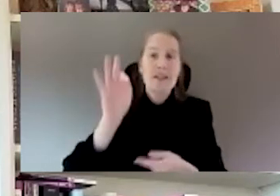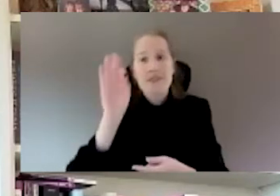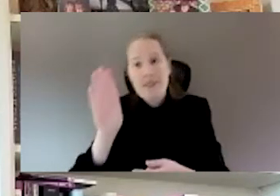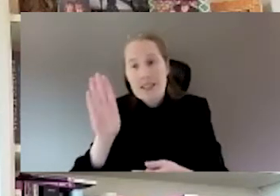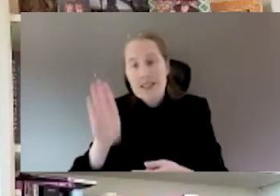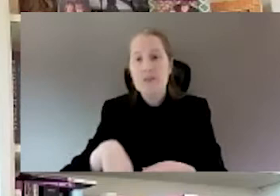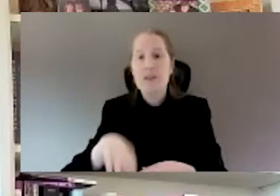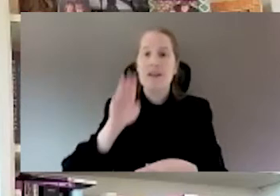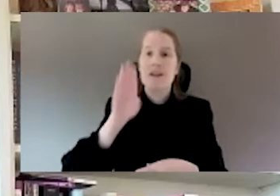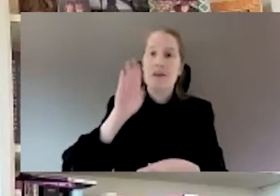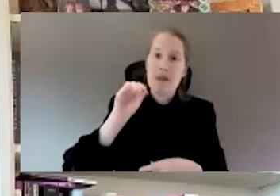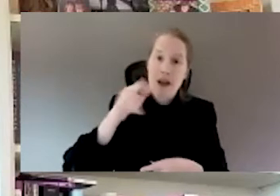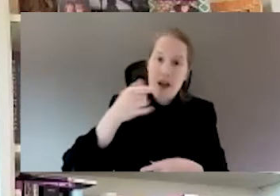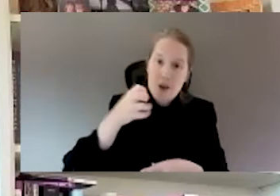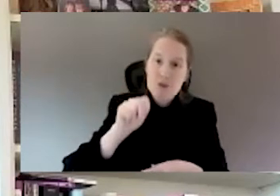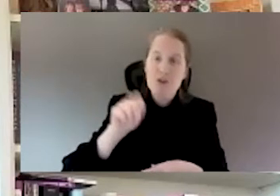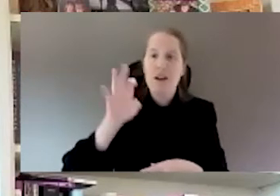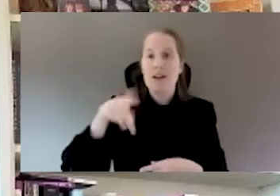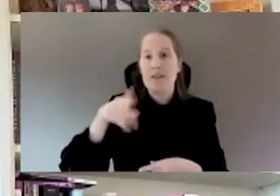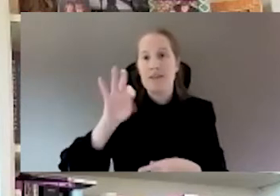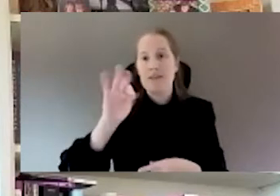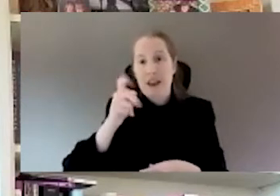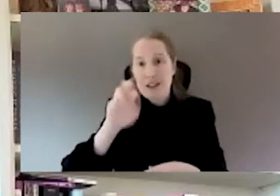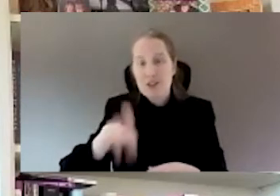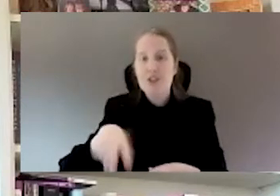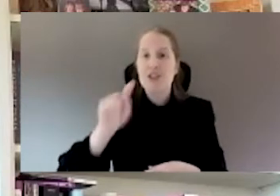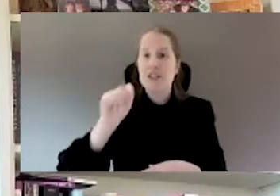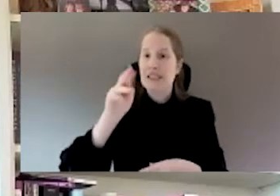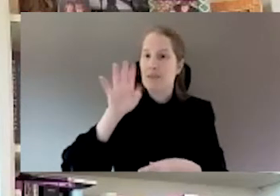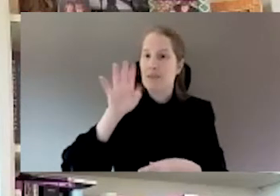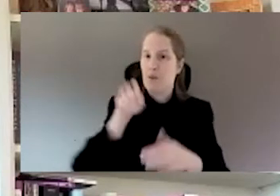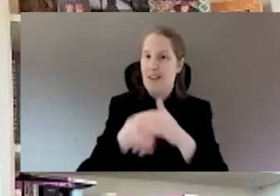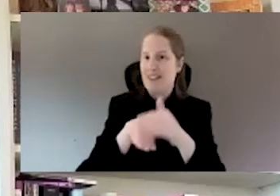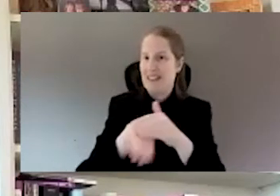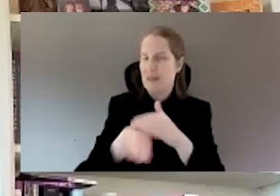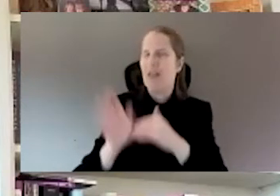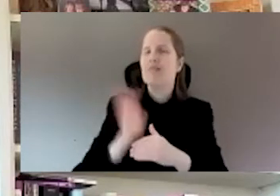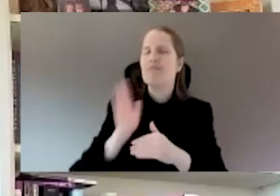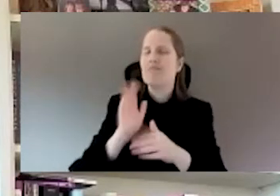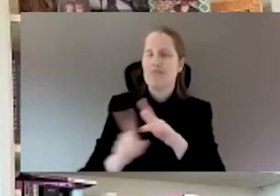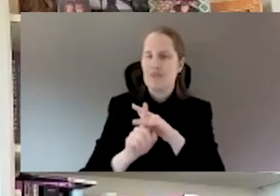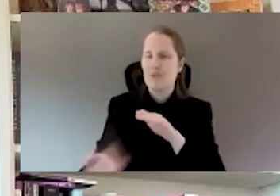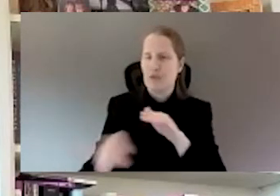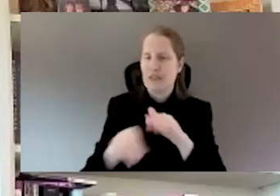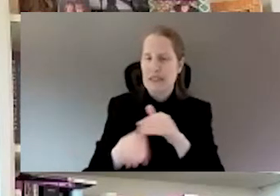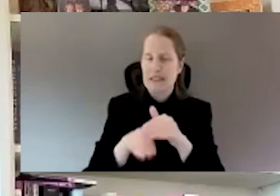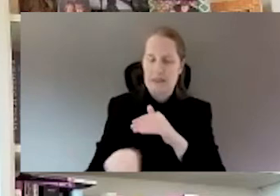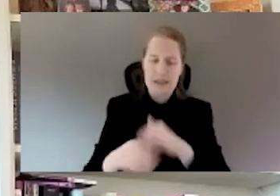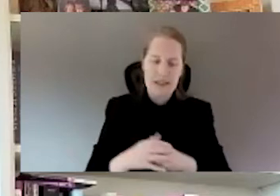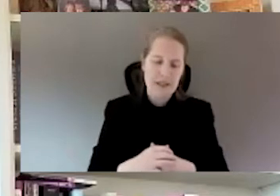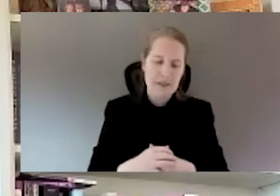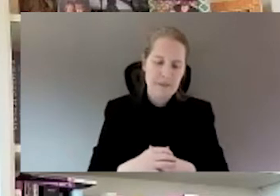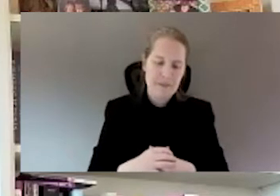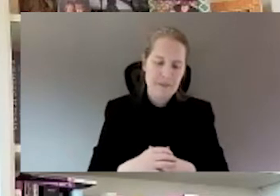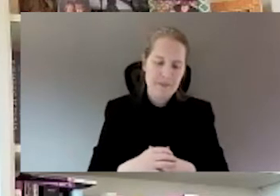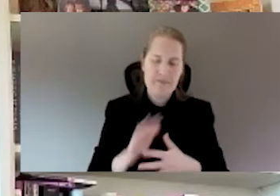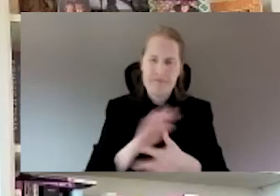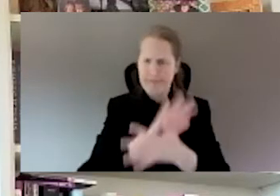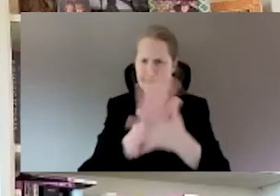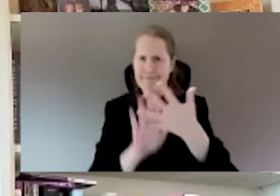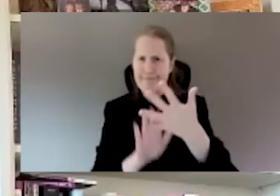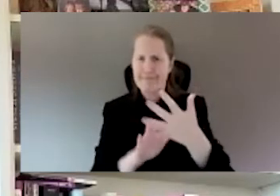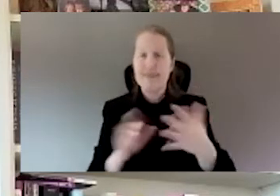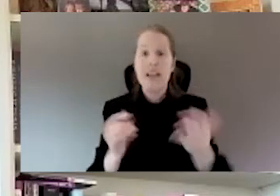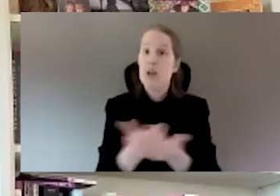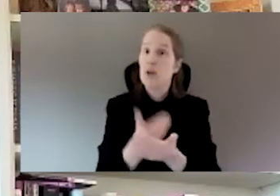Biogen, Pfizer, and T-Mobile Accessibility, formerly Sprint Accessibility, as well as new sponsor,